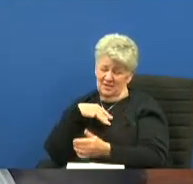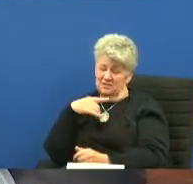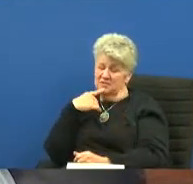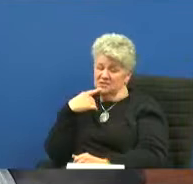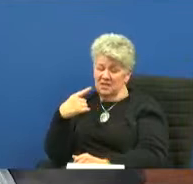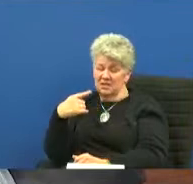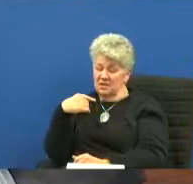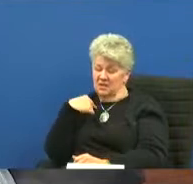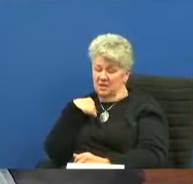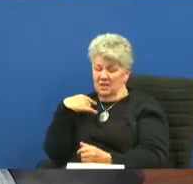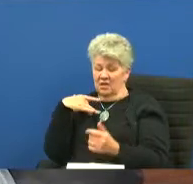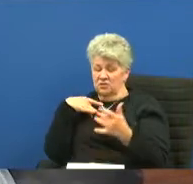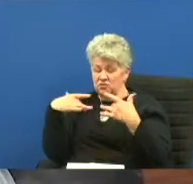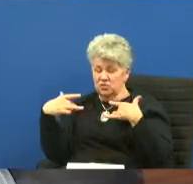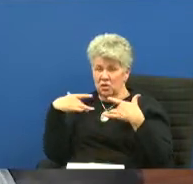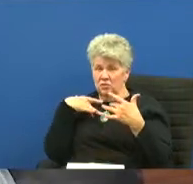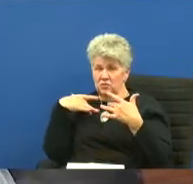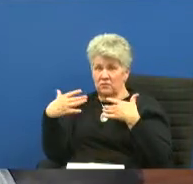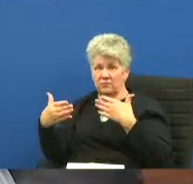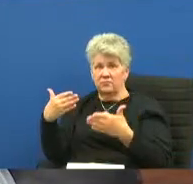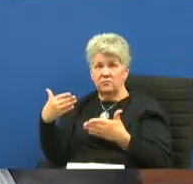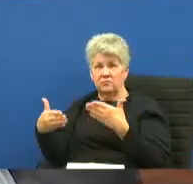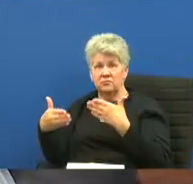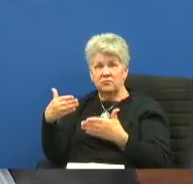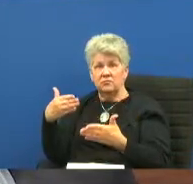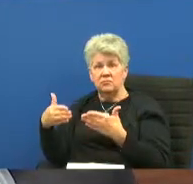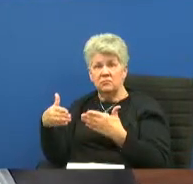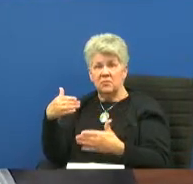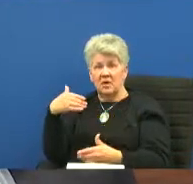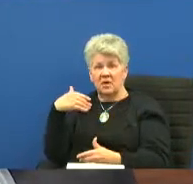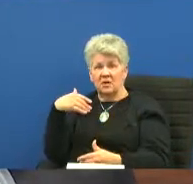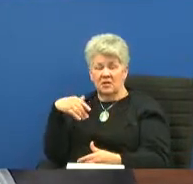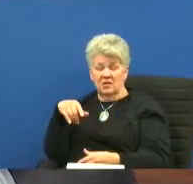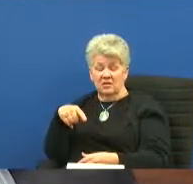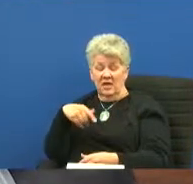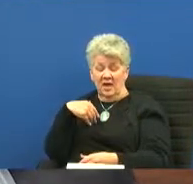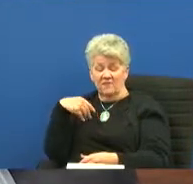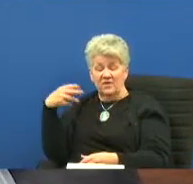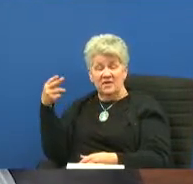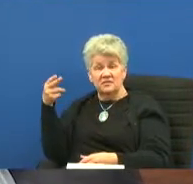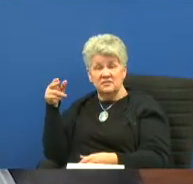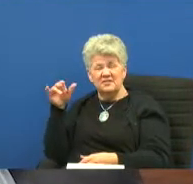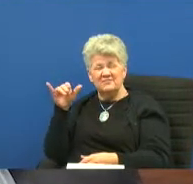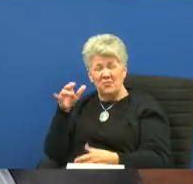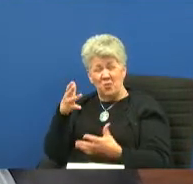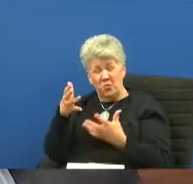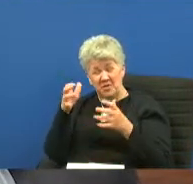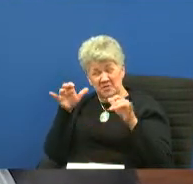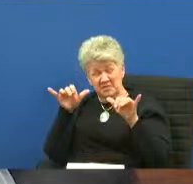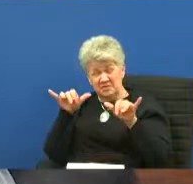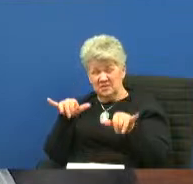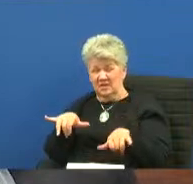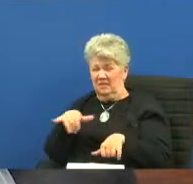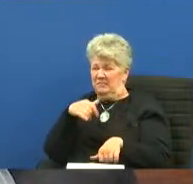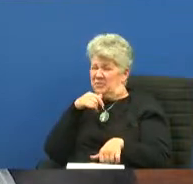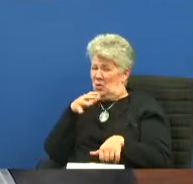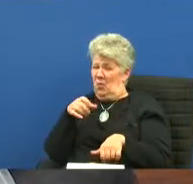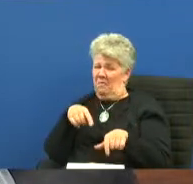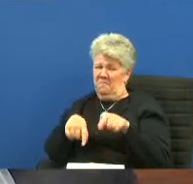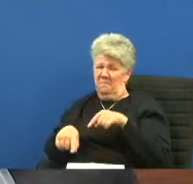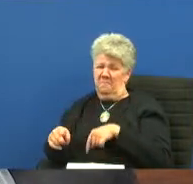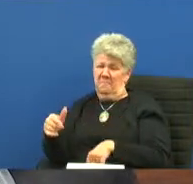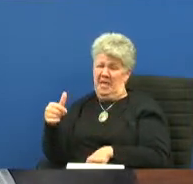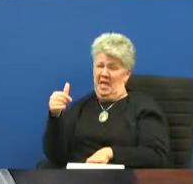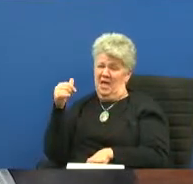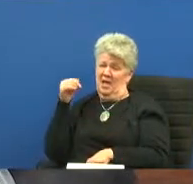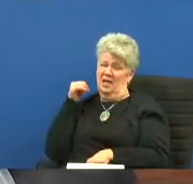I'm just concerned that we may be going back. We have a history of it there. I'm concerned that we may be going back. I appreciate the